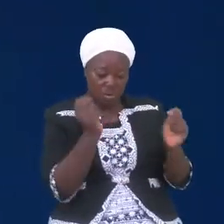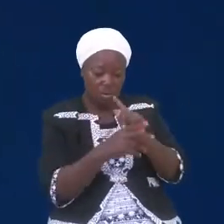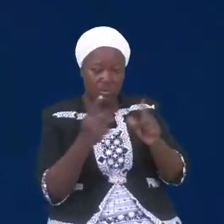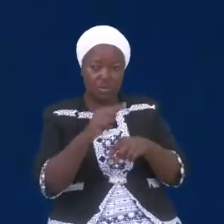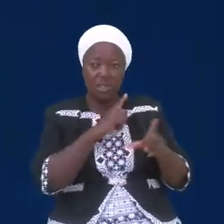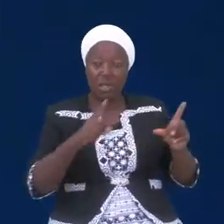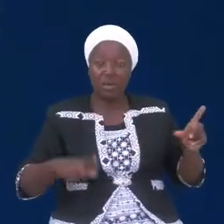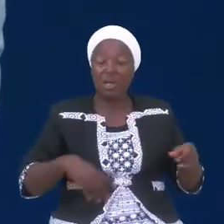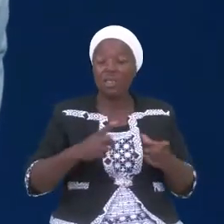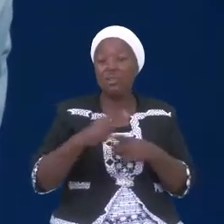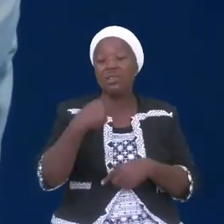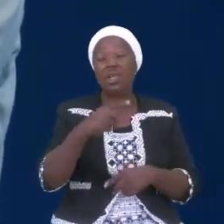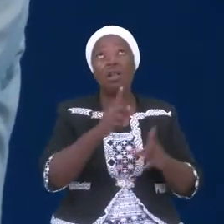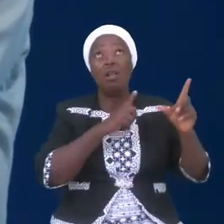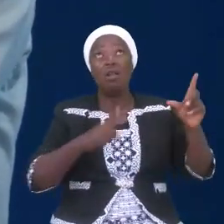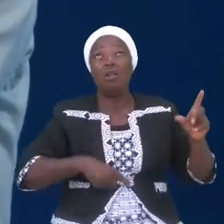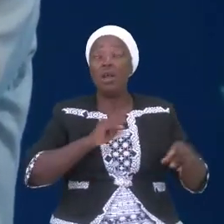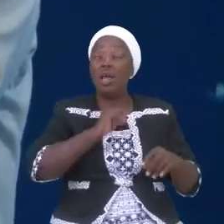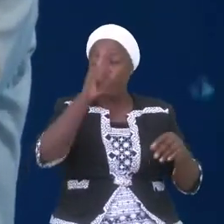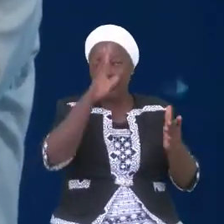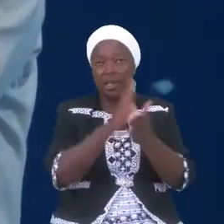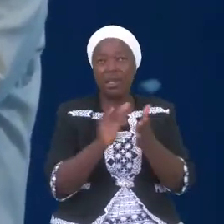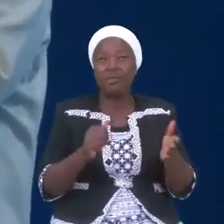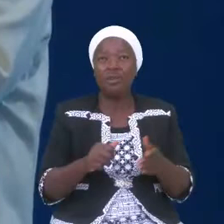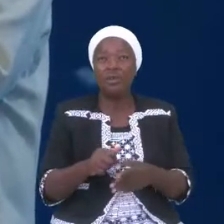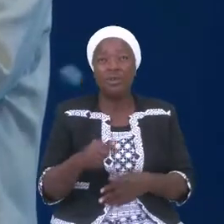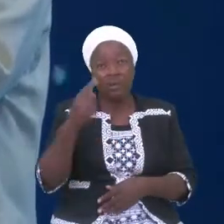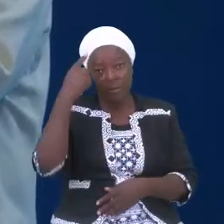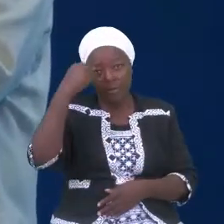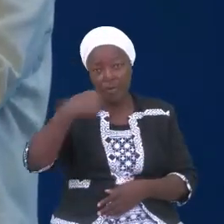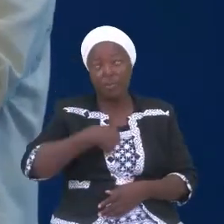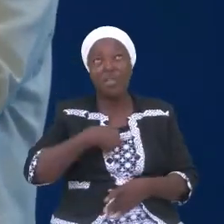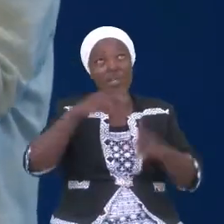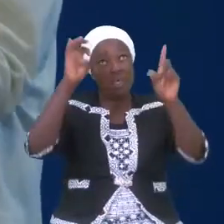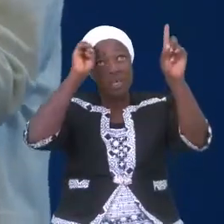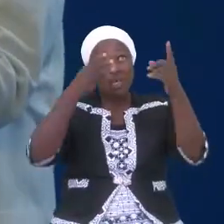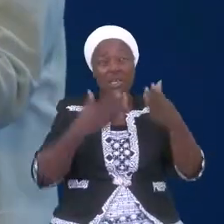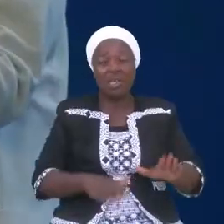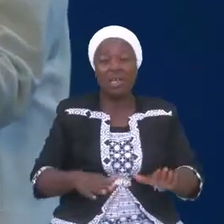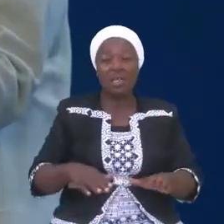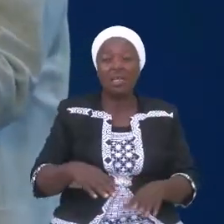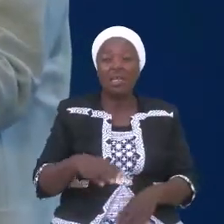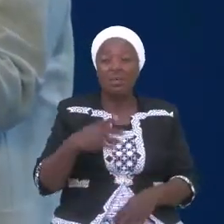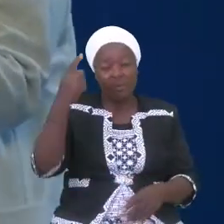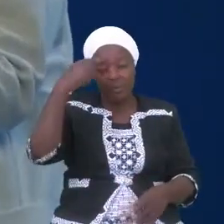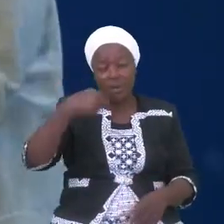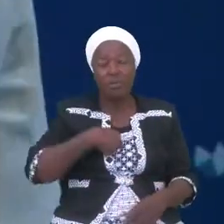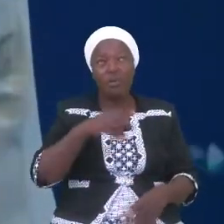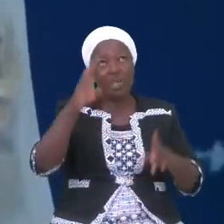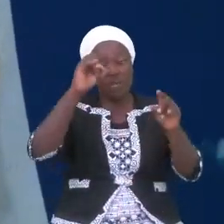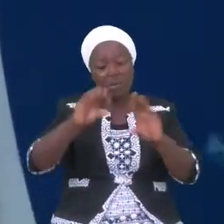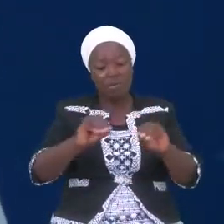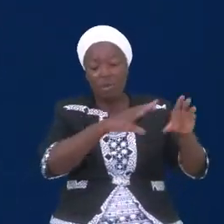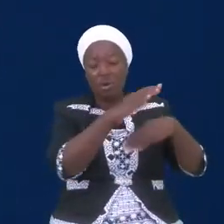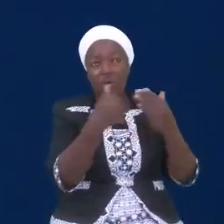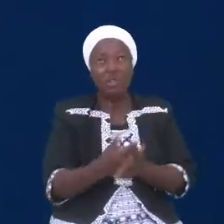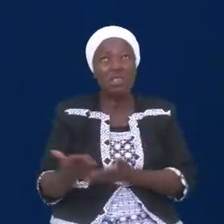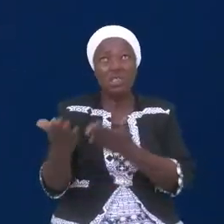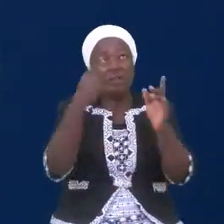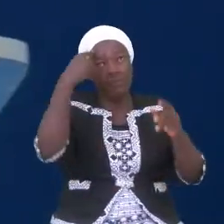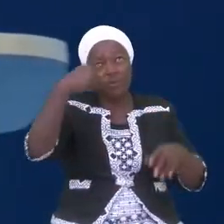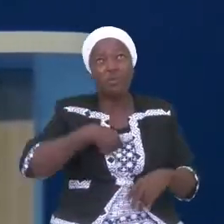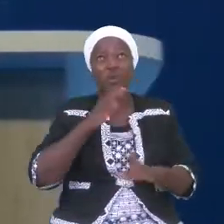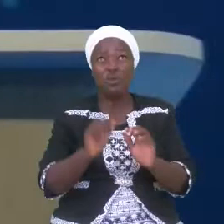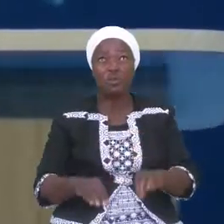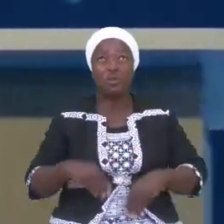Lord and you say, Lord, I believe. For me you died. For me you made the sacrifice. For me you gave,